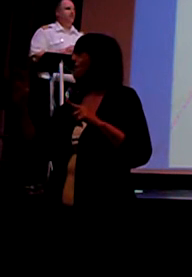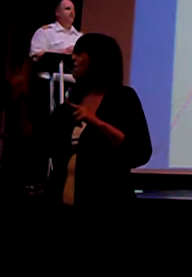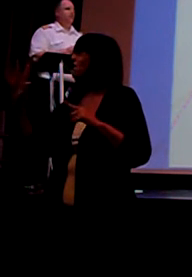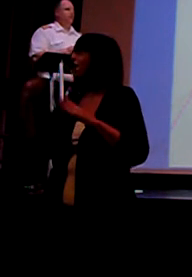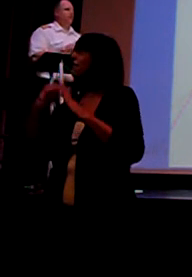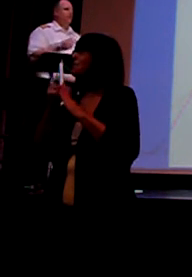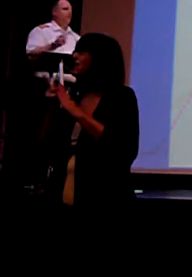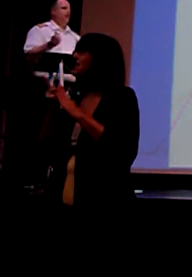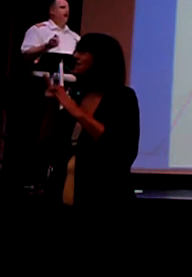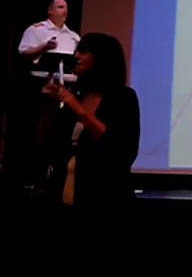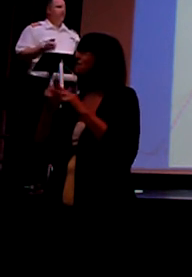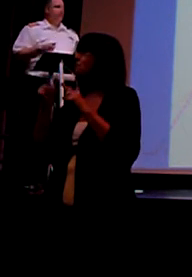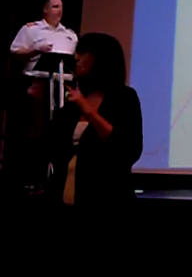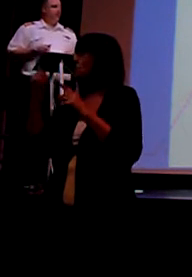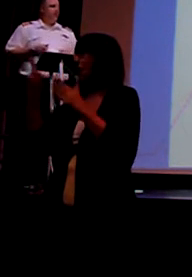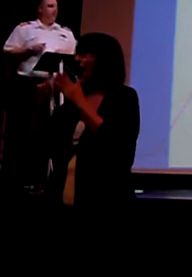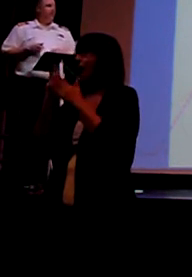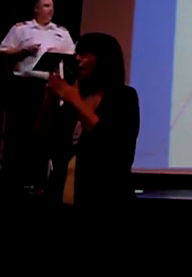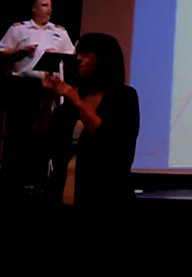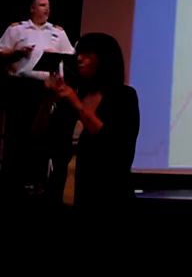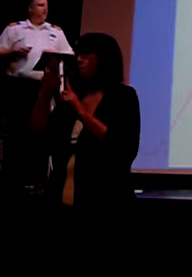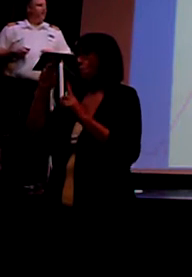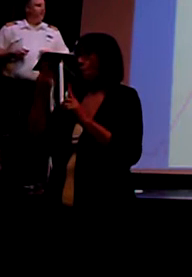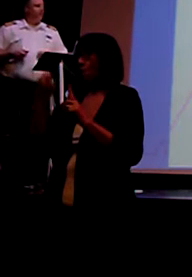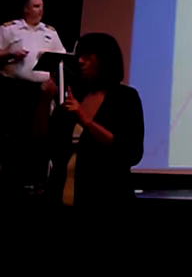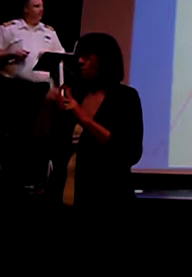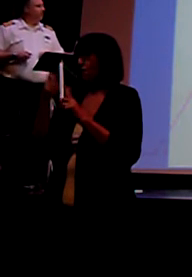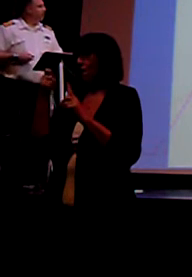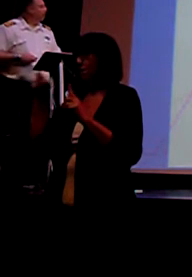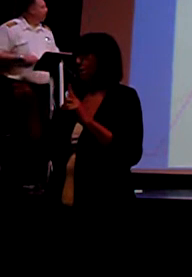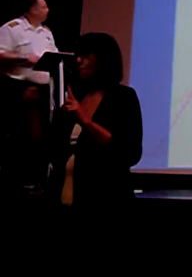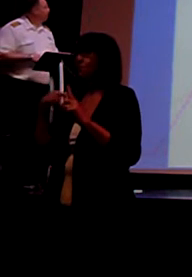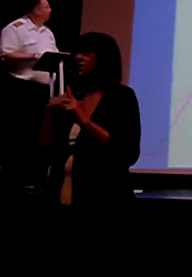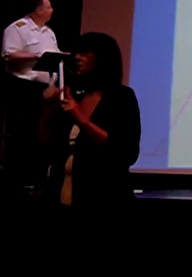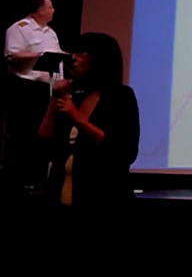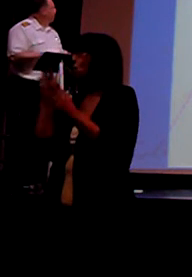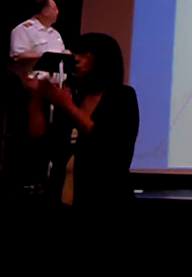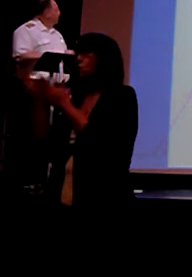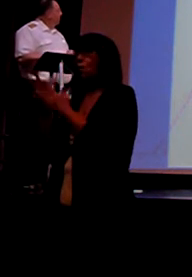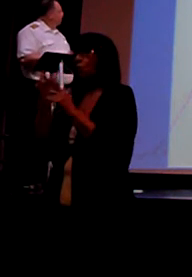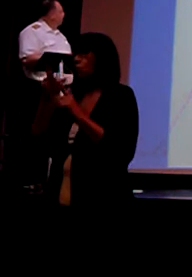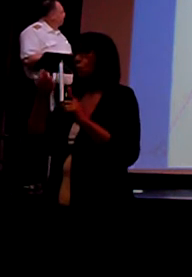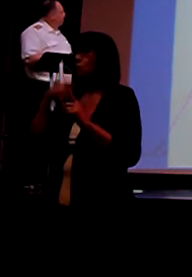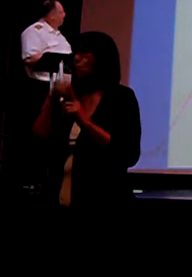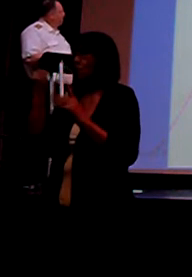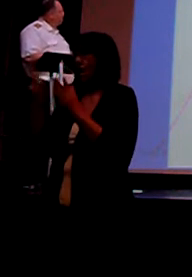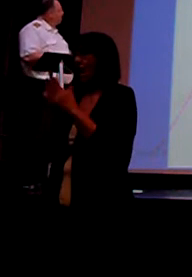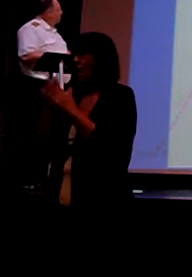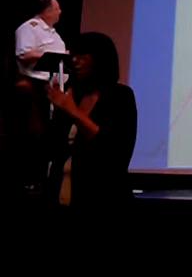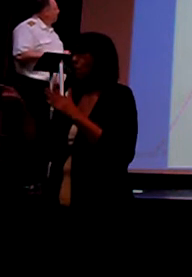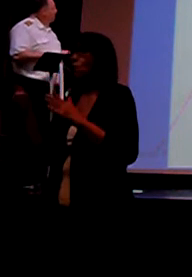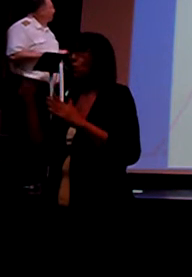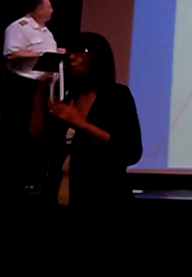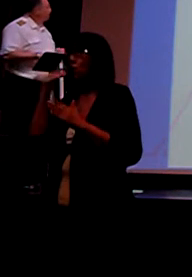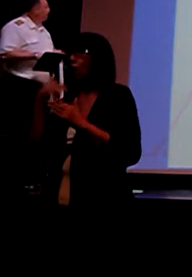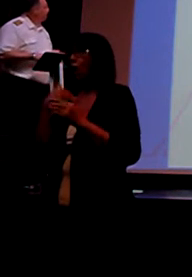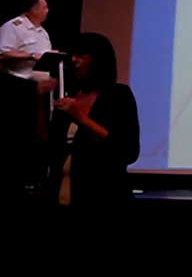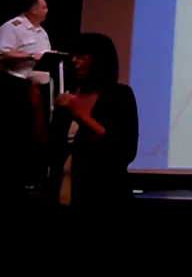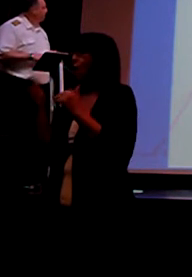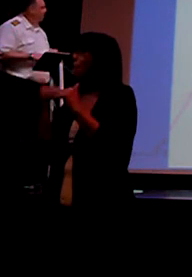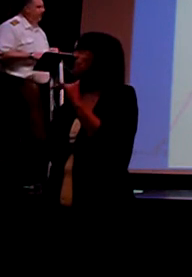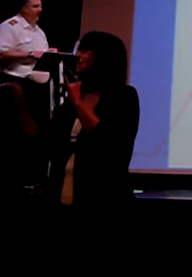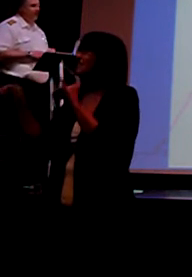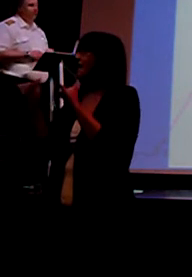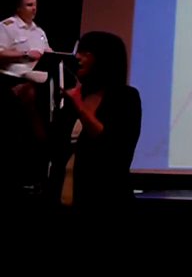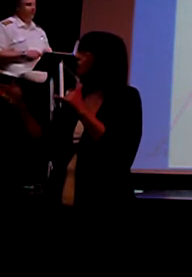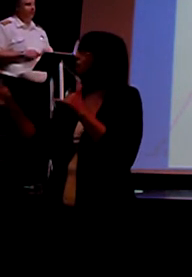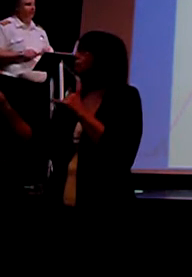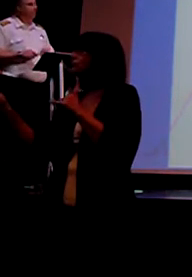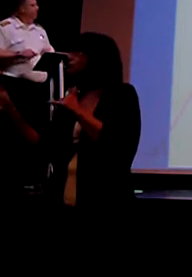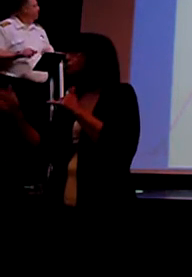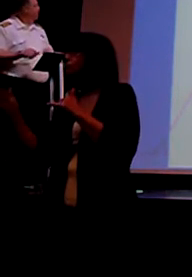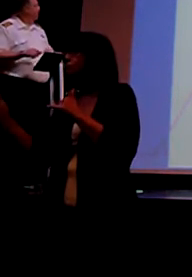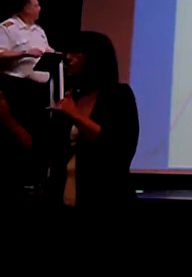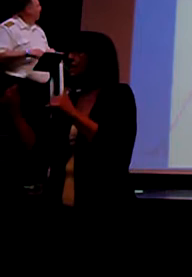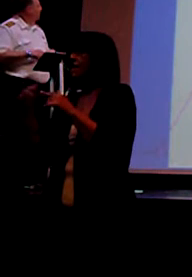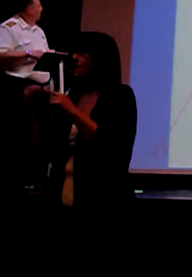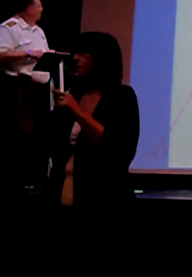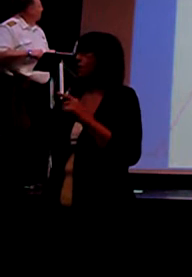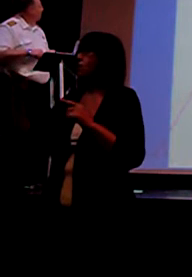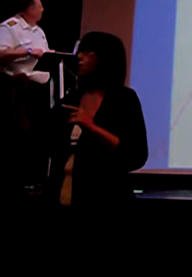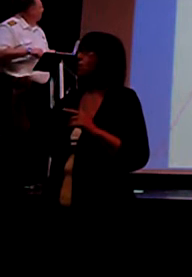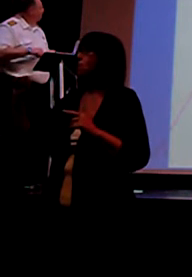with car, maybe an hour, away from Rome. And we do a very similar maneuver as we do in